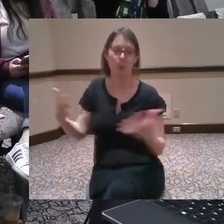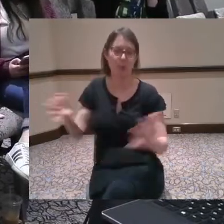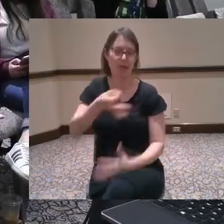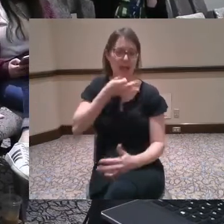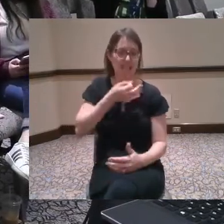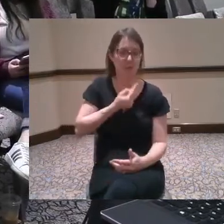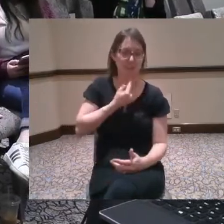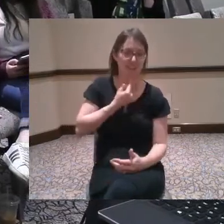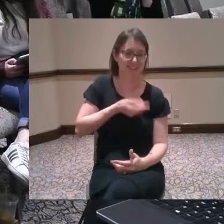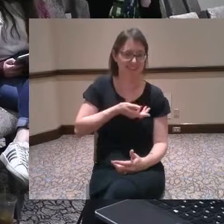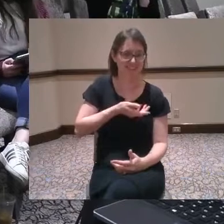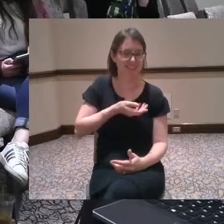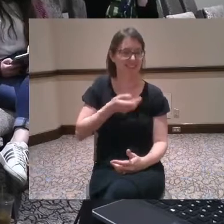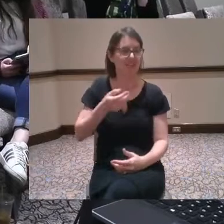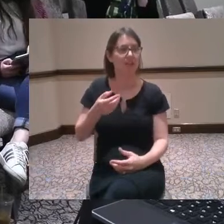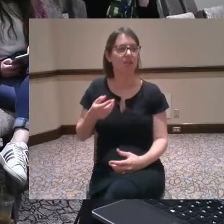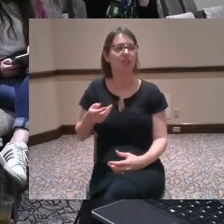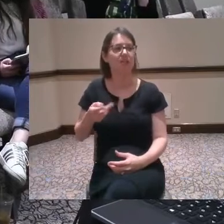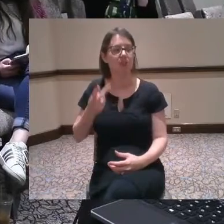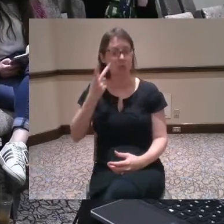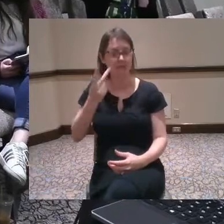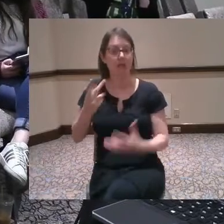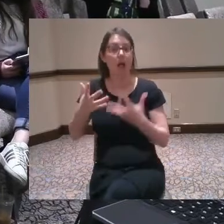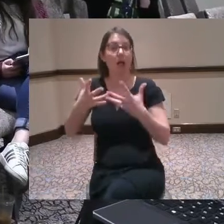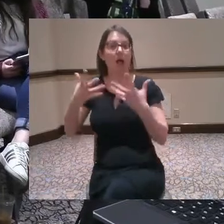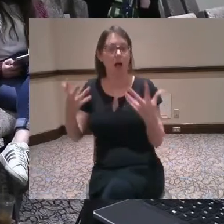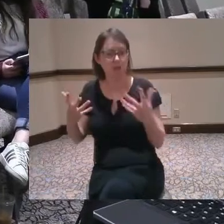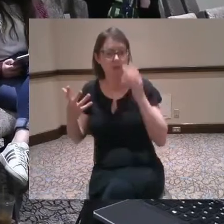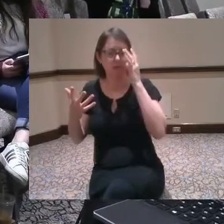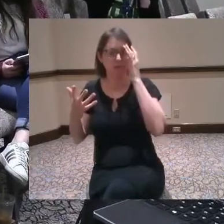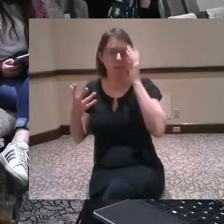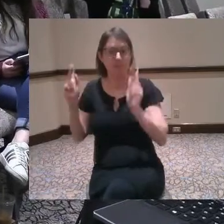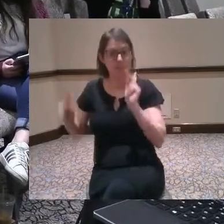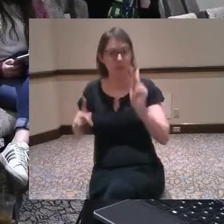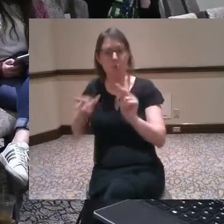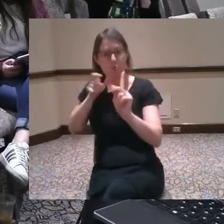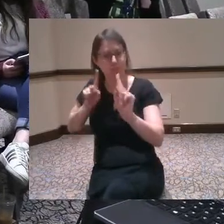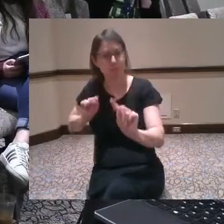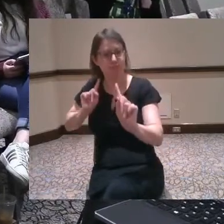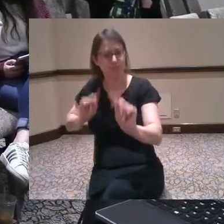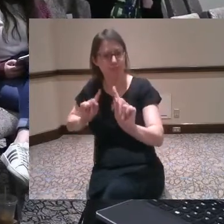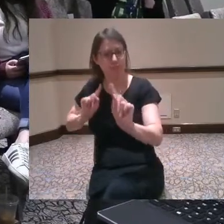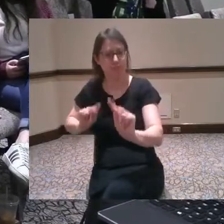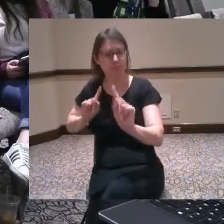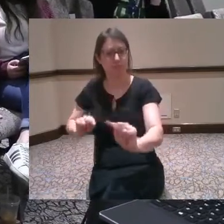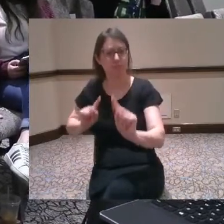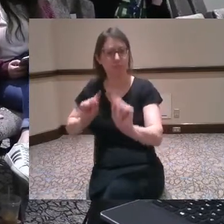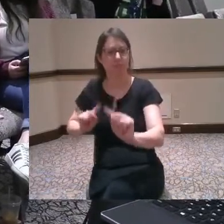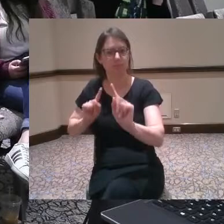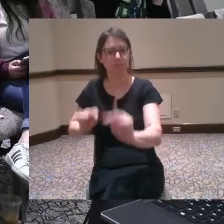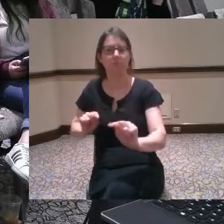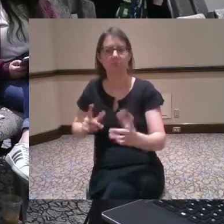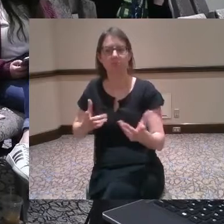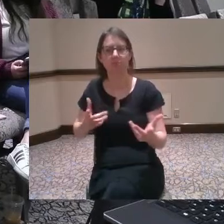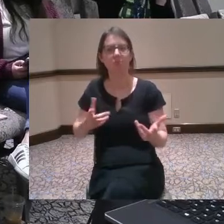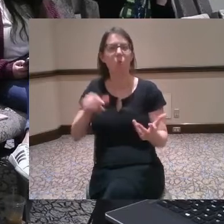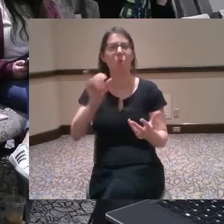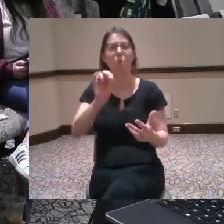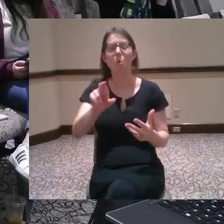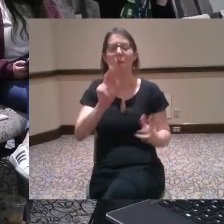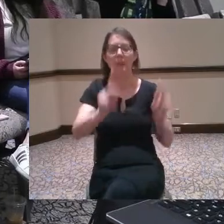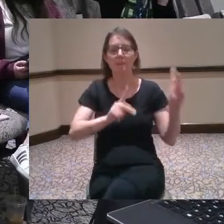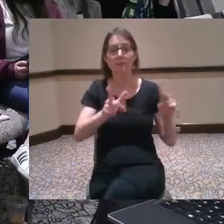to say, right? So we are seeing that a lot of those tried and true patrons are not coming in as often because of the lack